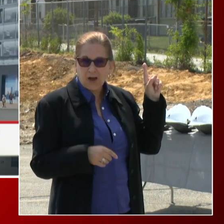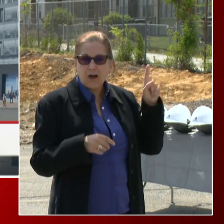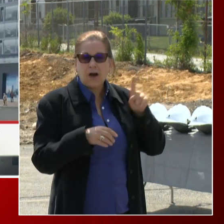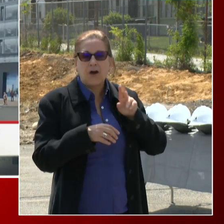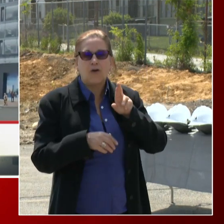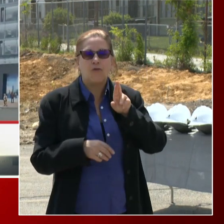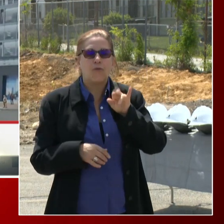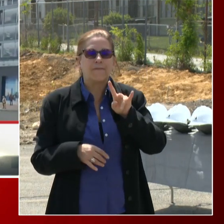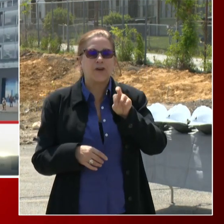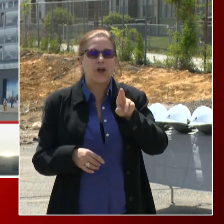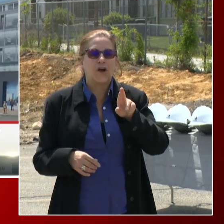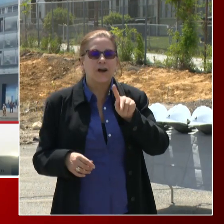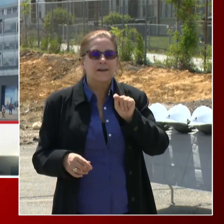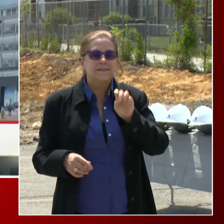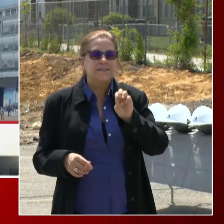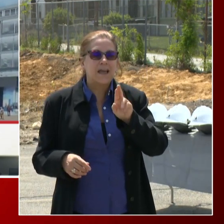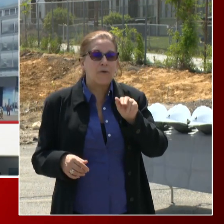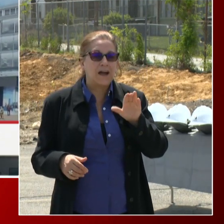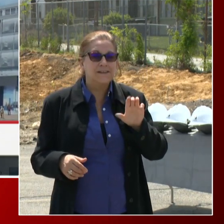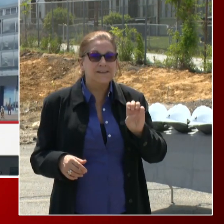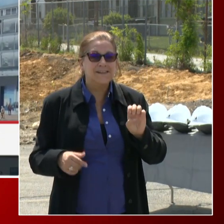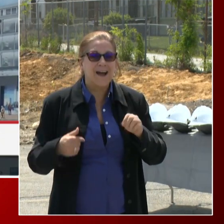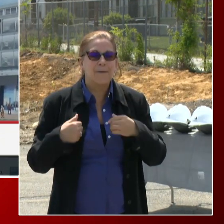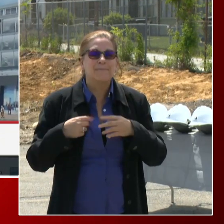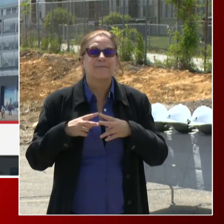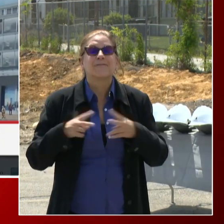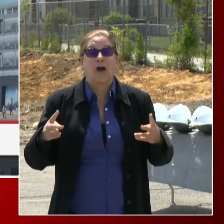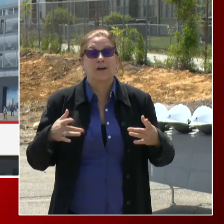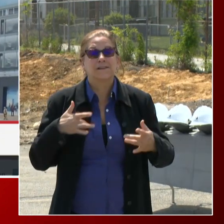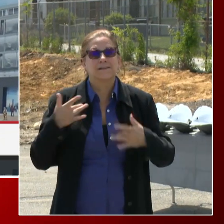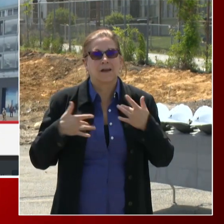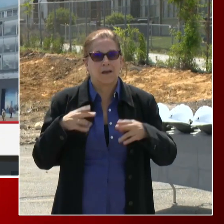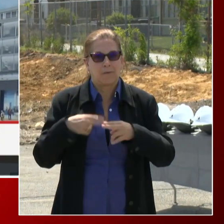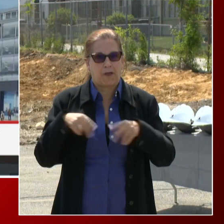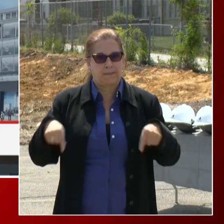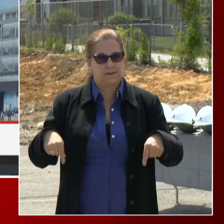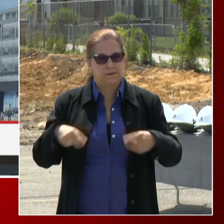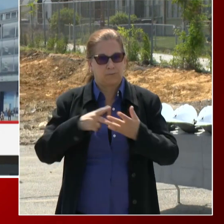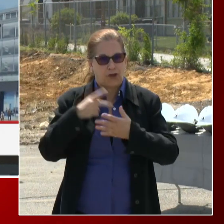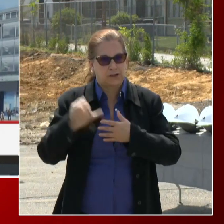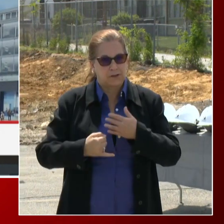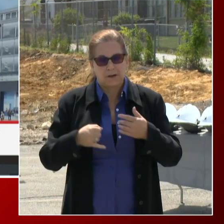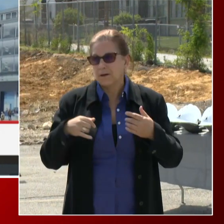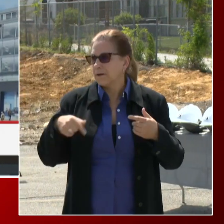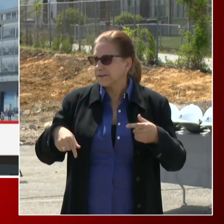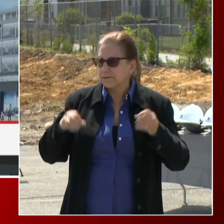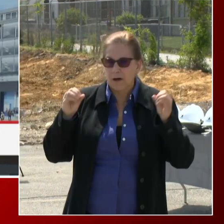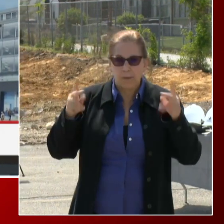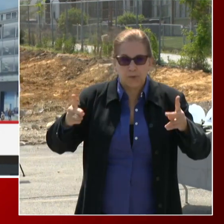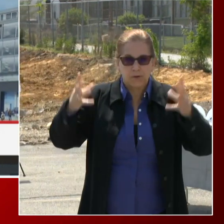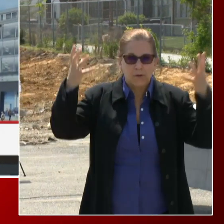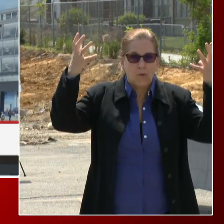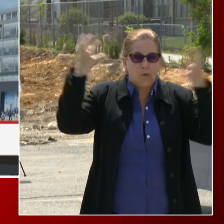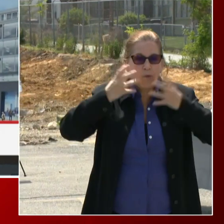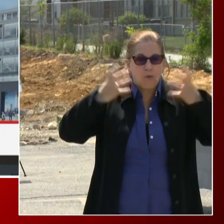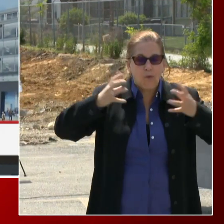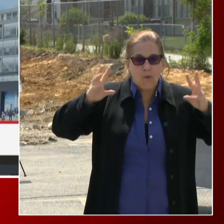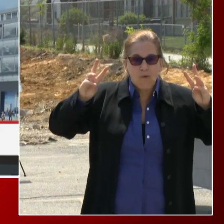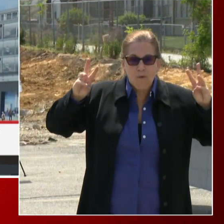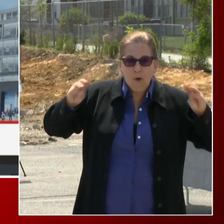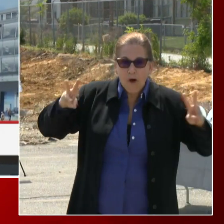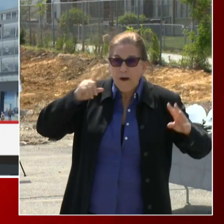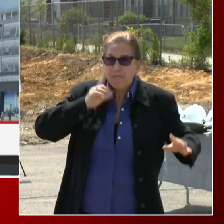what this opportunity means and creating opportunities. I'm excited about what this project means and creating opportunities for those